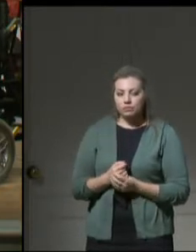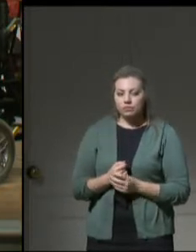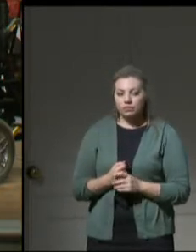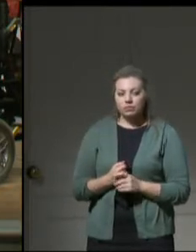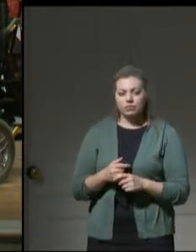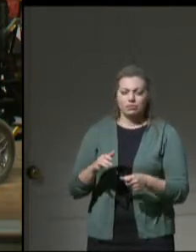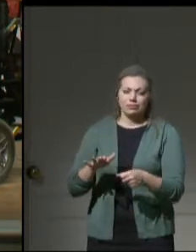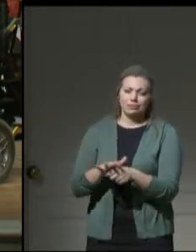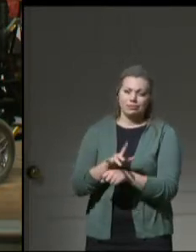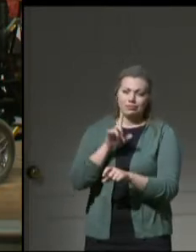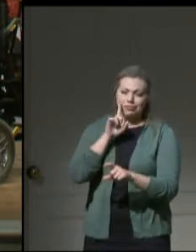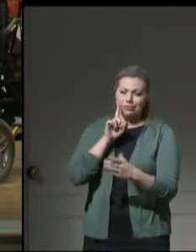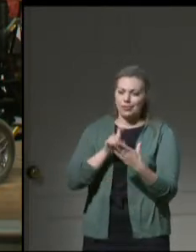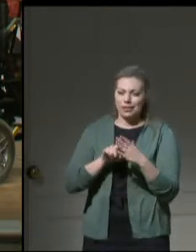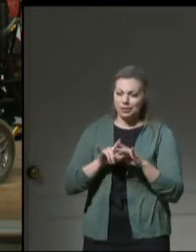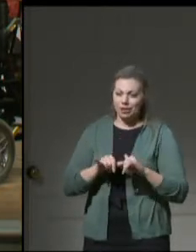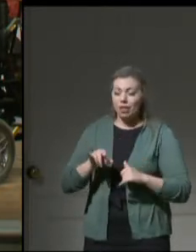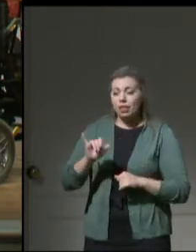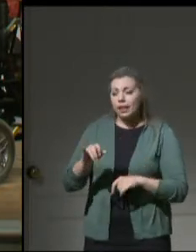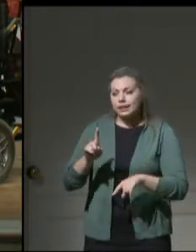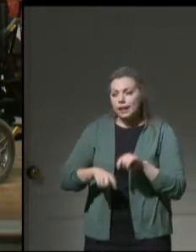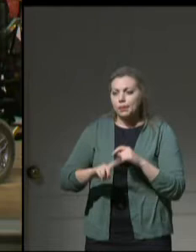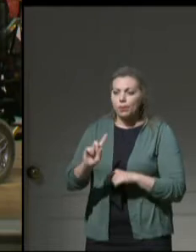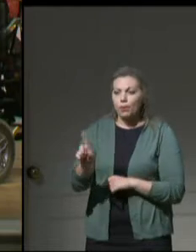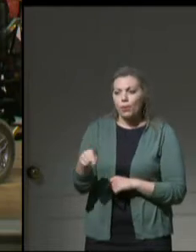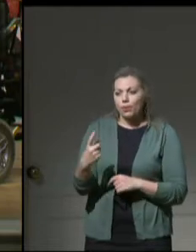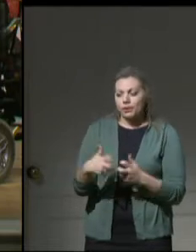fully recognizing that that can't be the only solution.